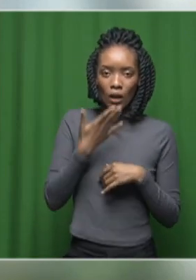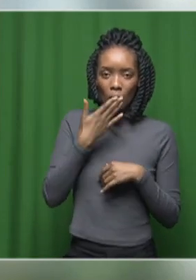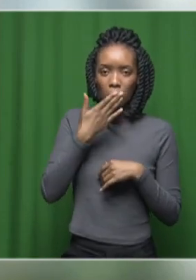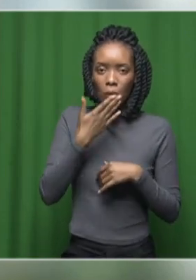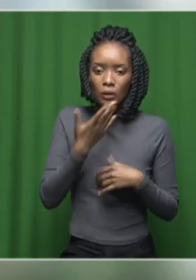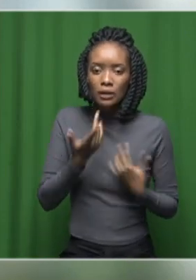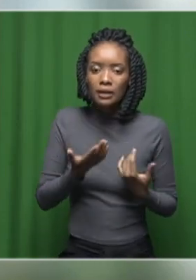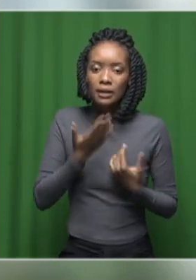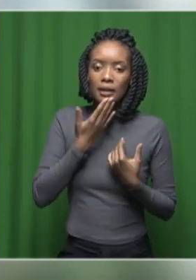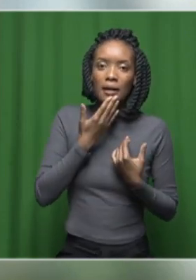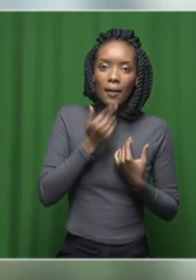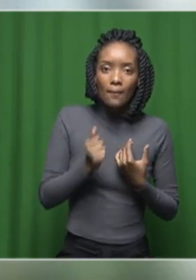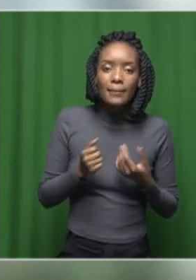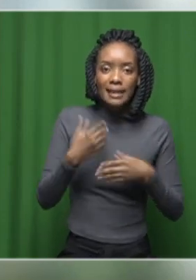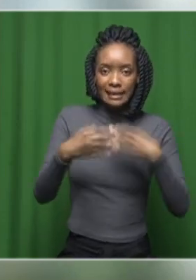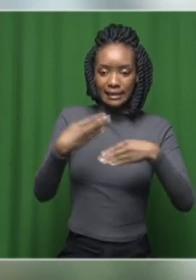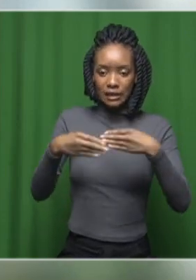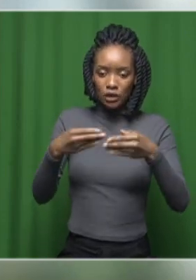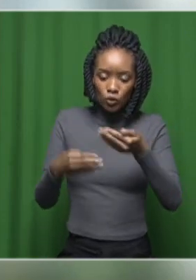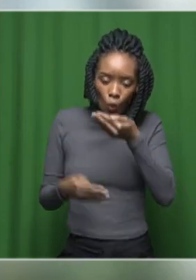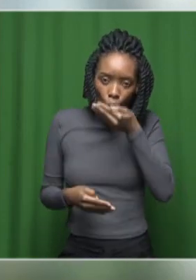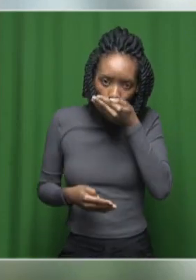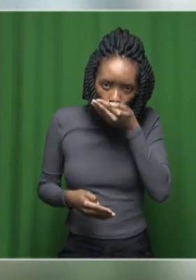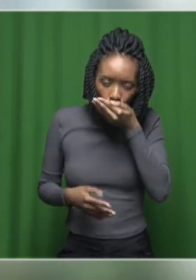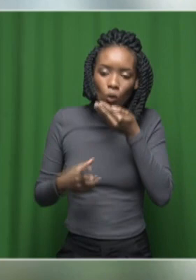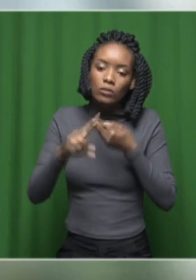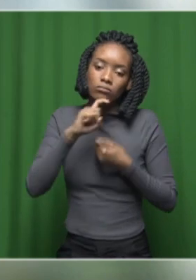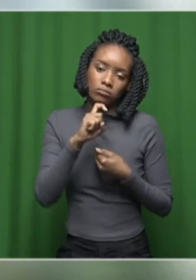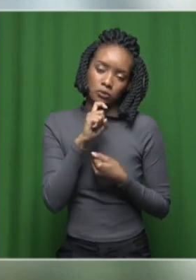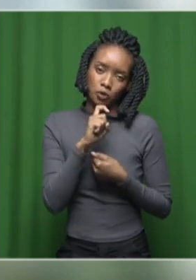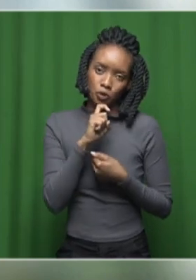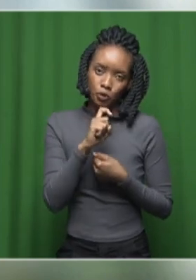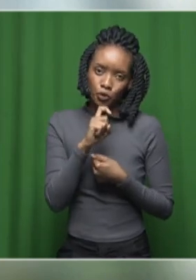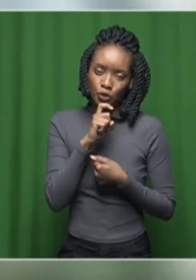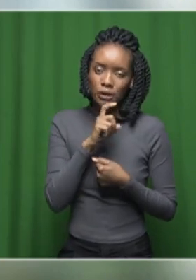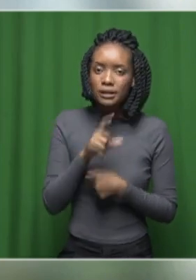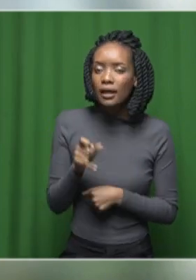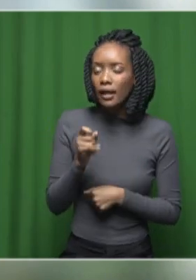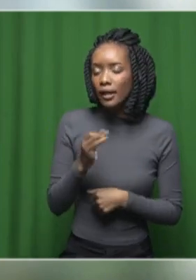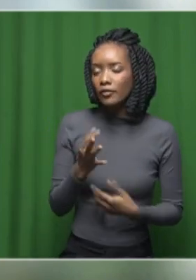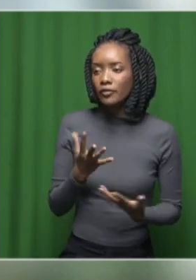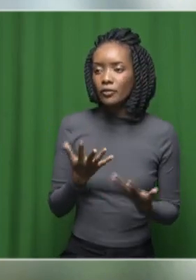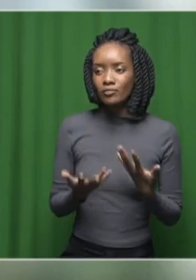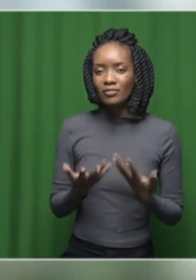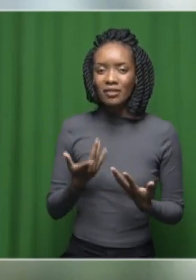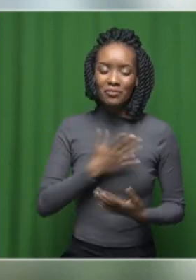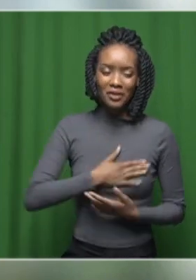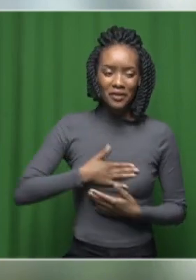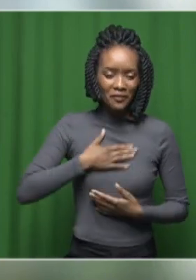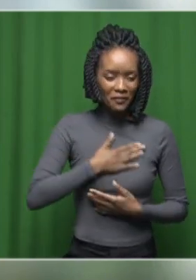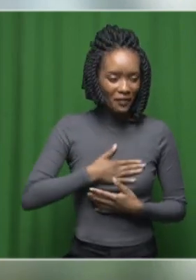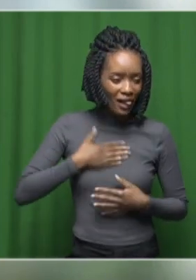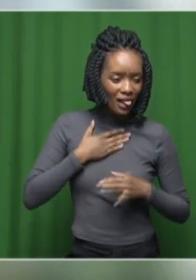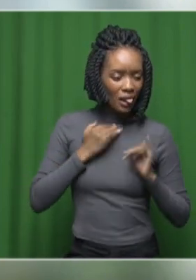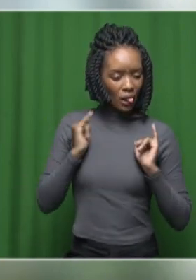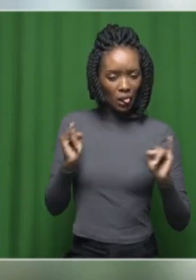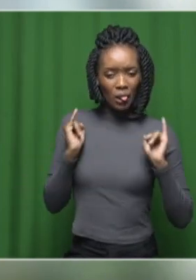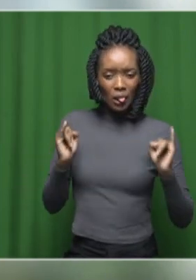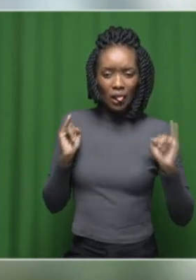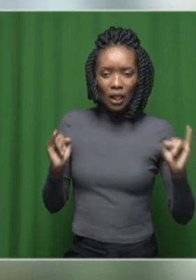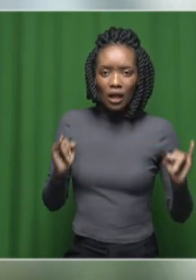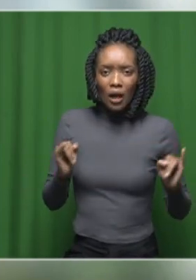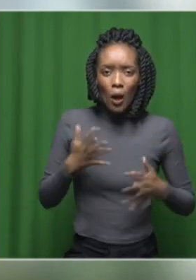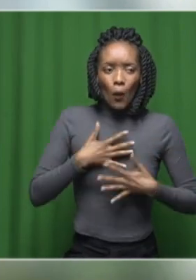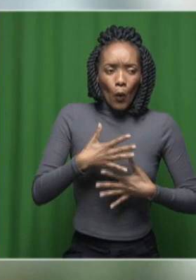just cough into a tissue. And really, if you are feeling any severe symptoms, shortness of